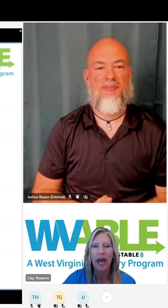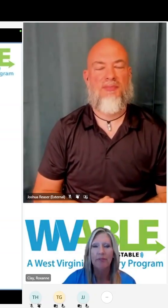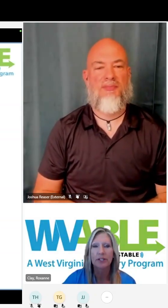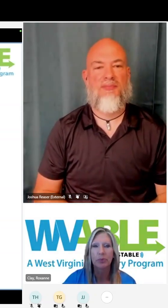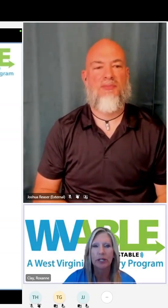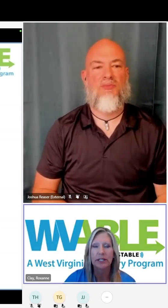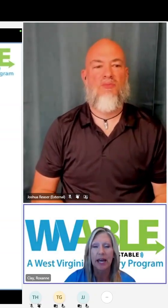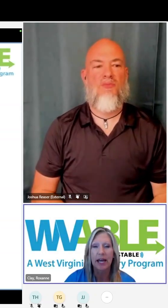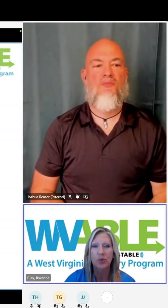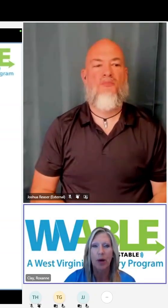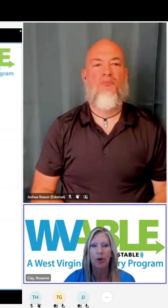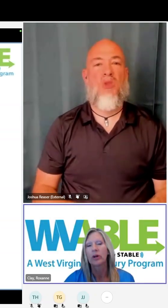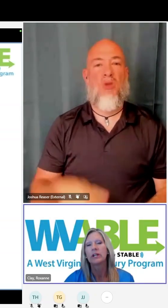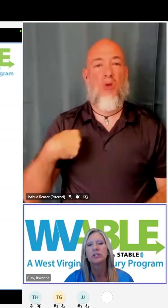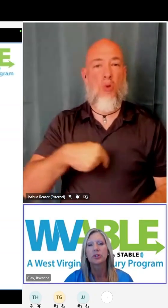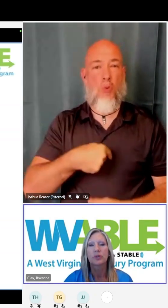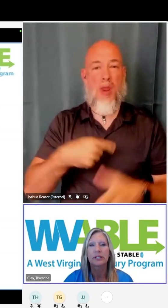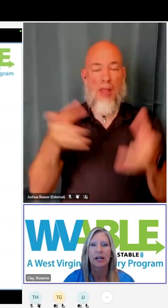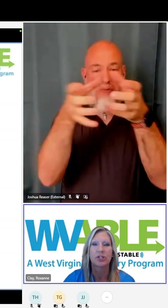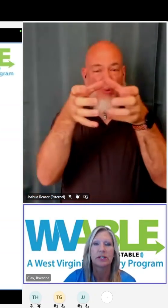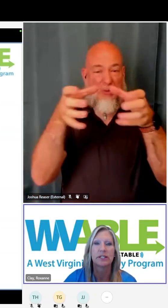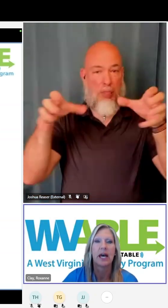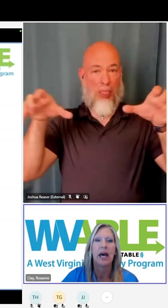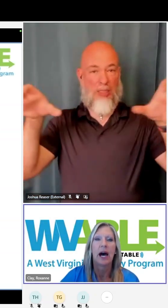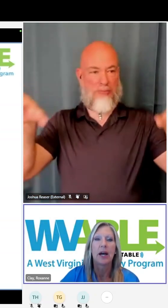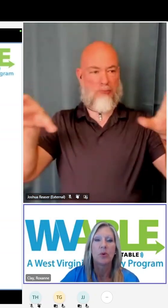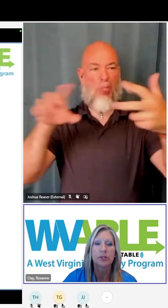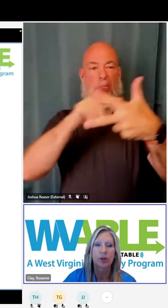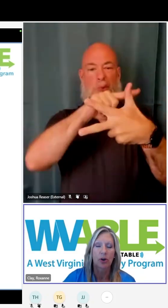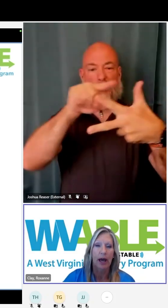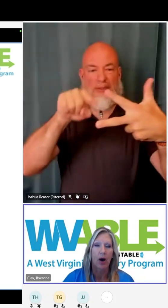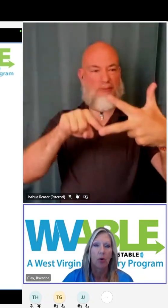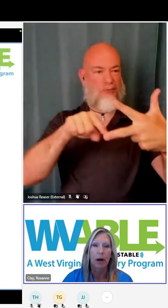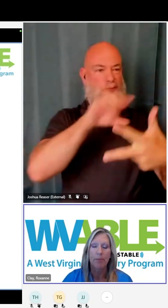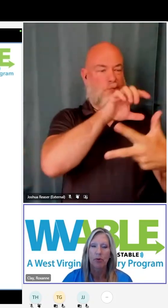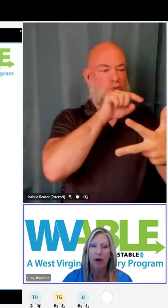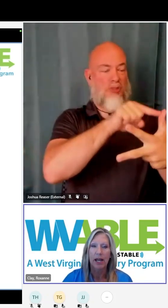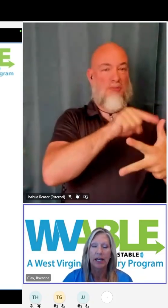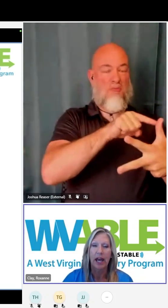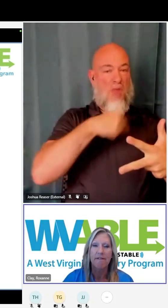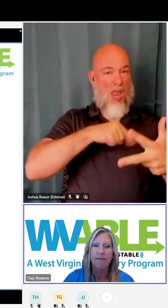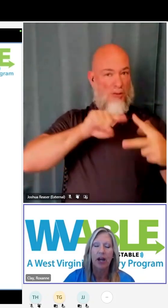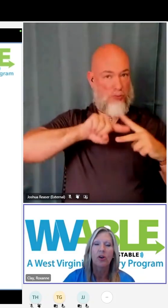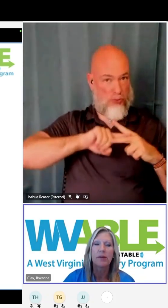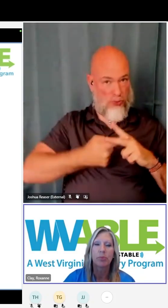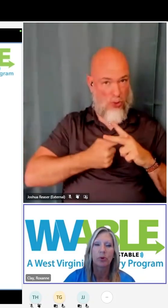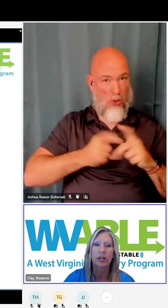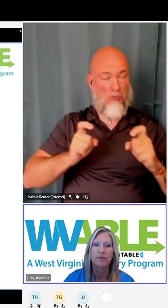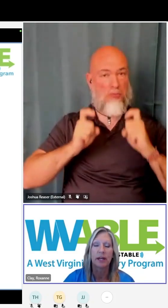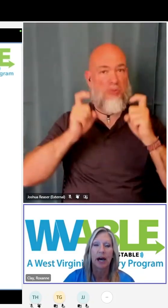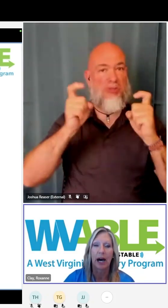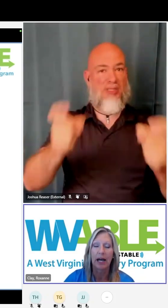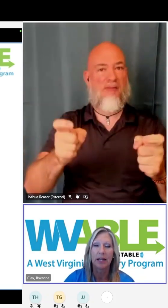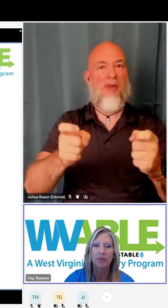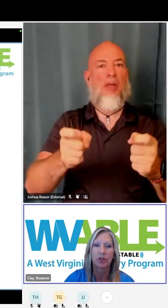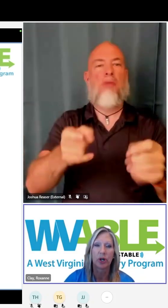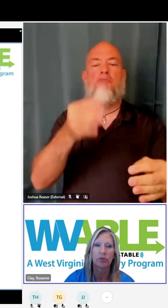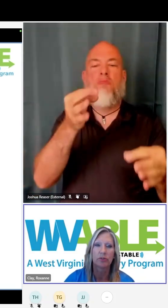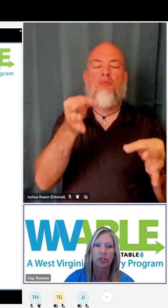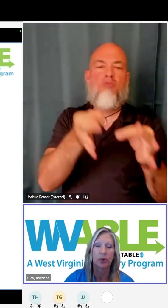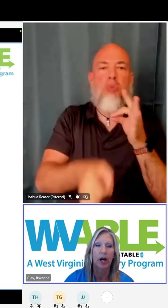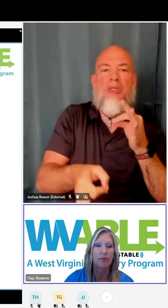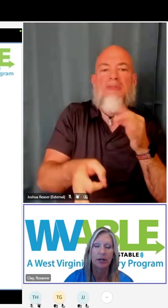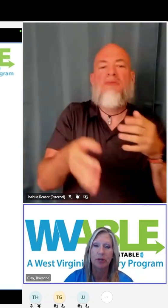So we have split today's webinar into three sections. I will start out by providing a very brief and